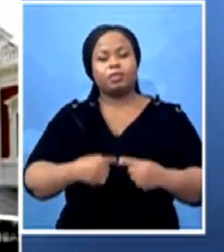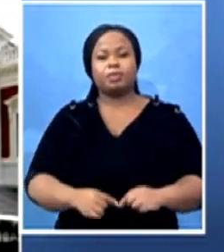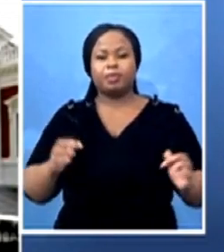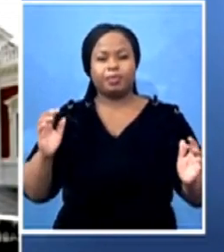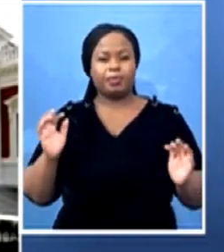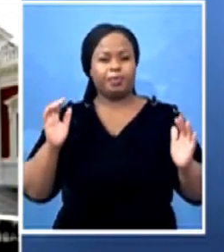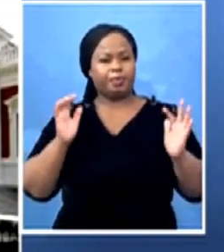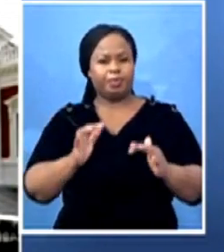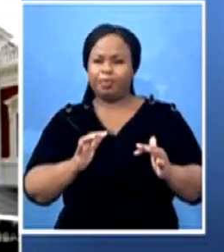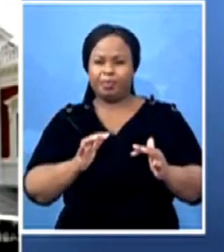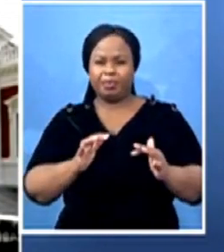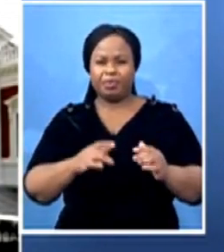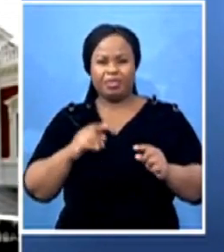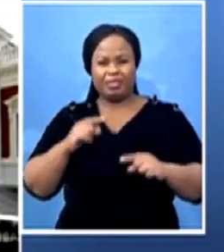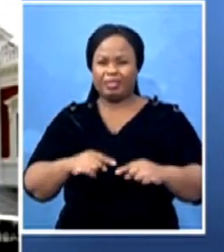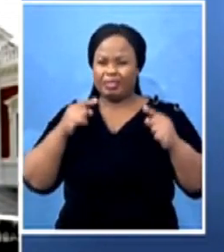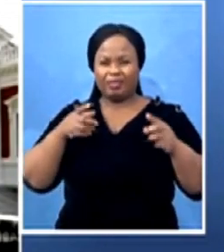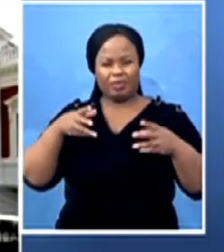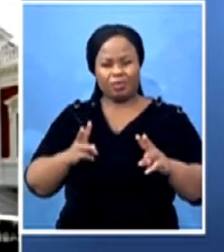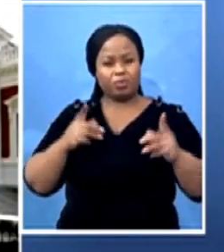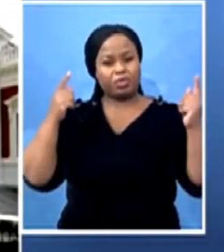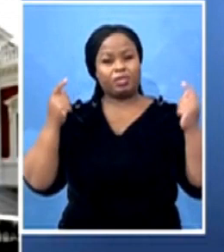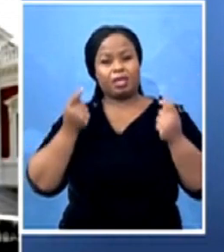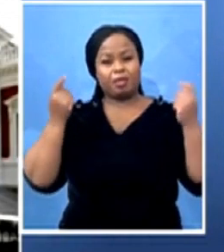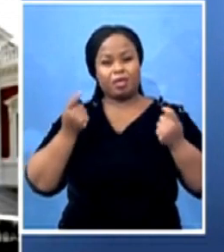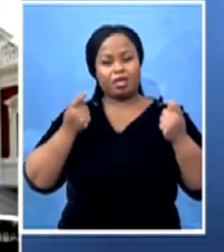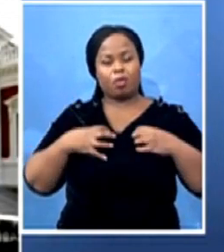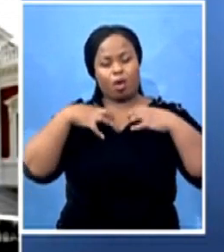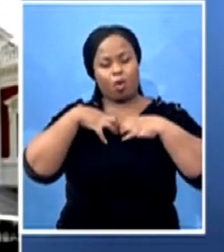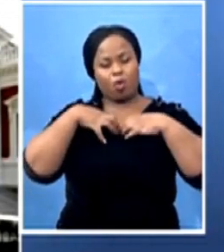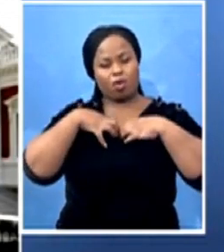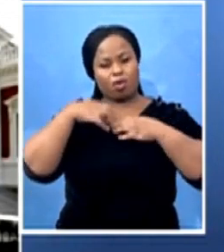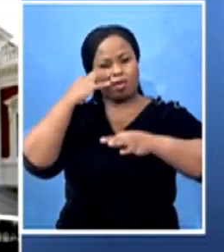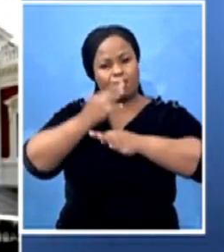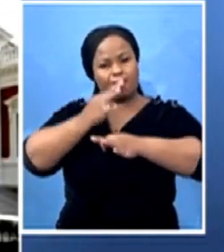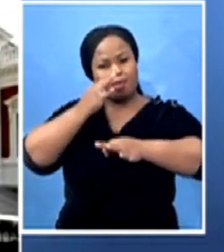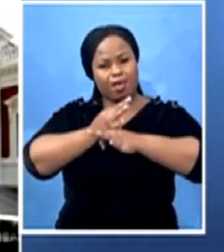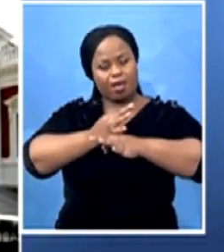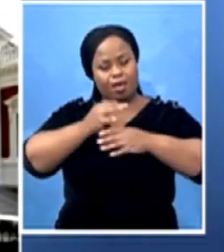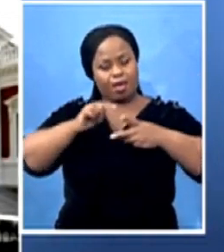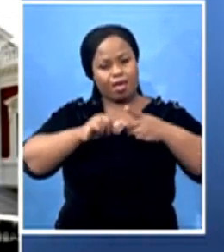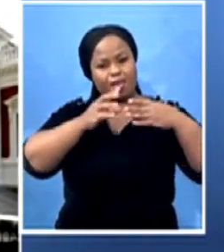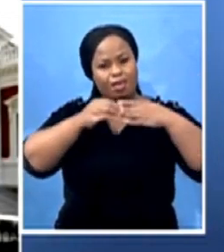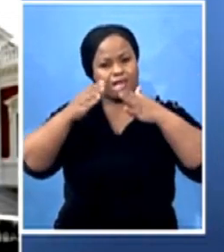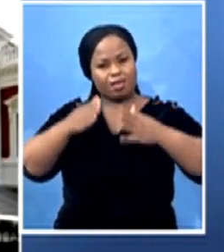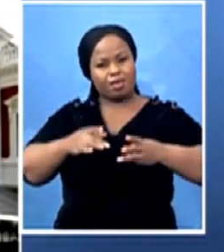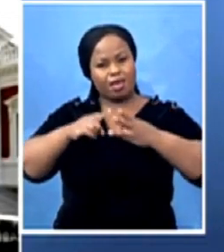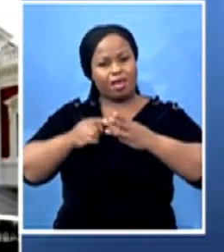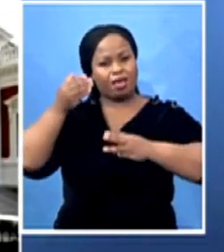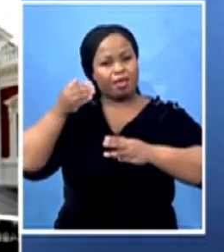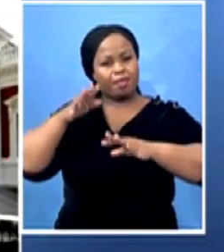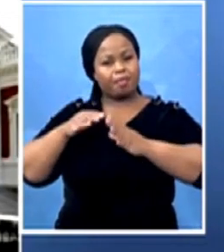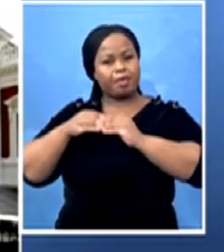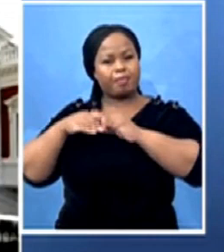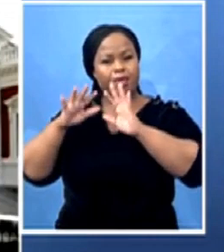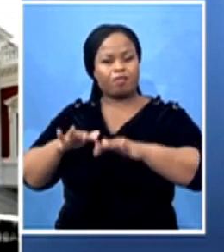own. Our father, a leader, a former member of parliament, a former